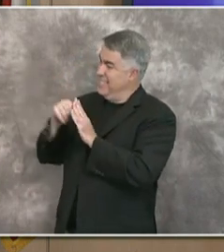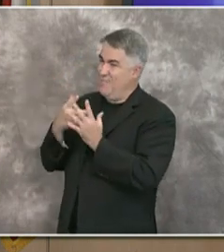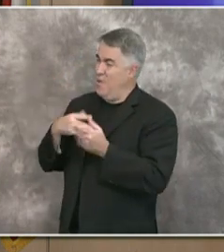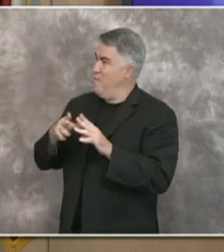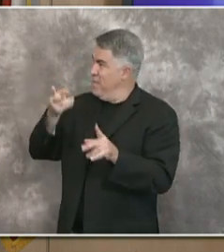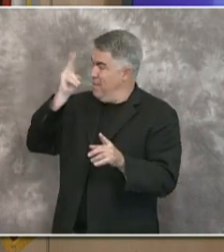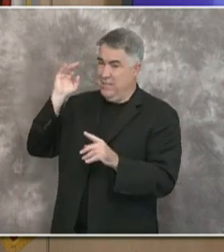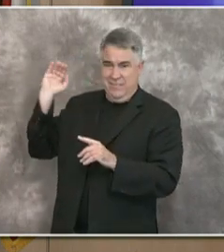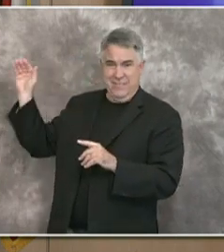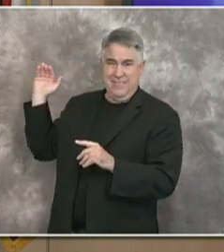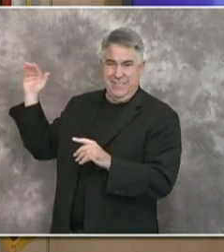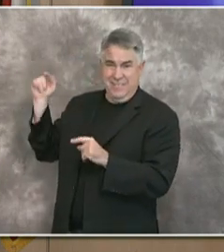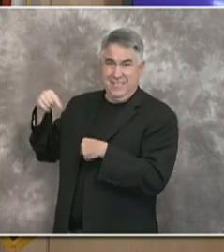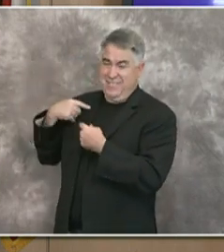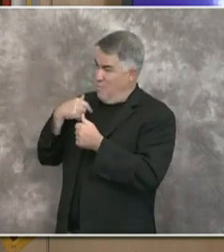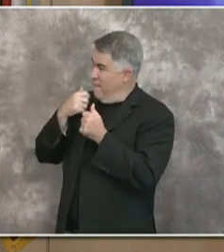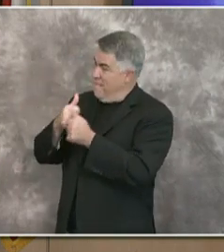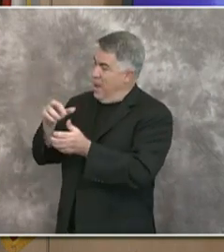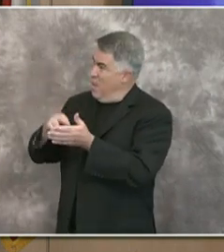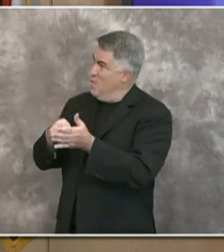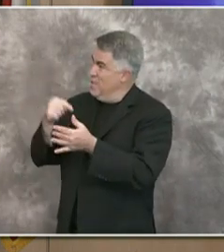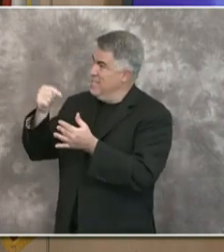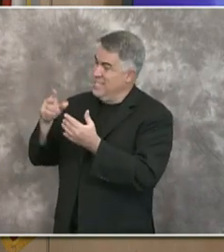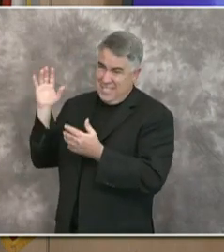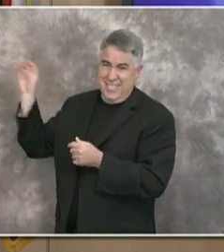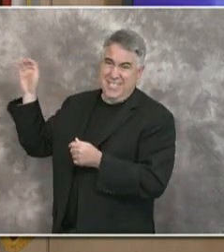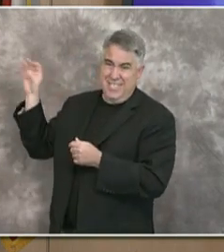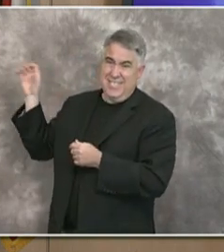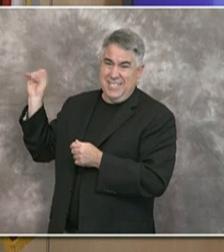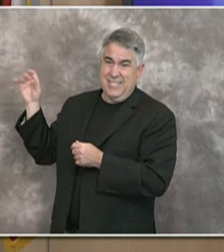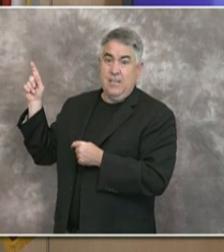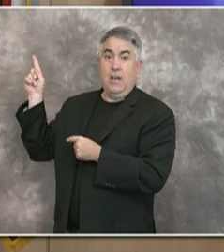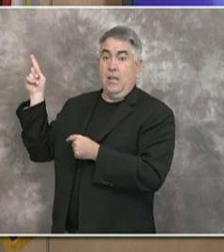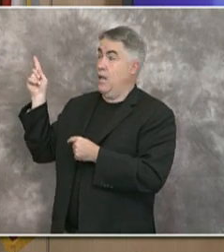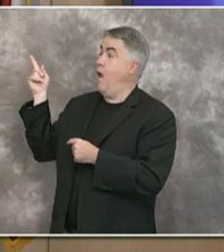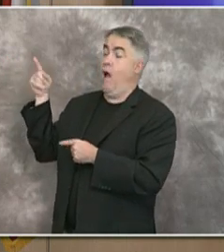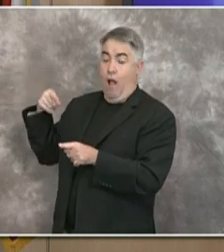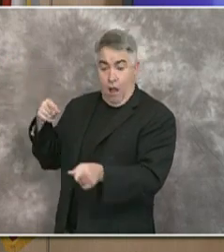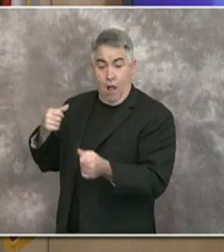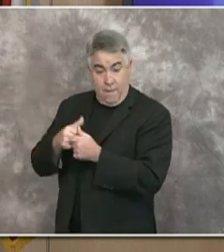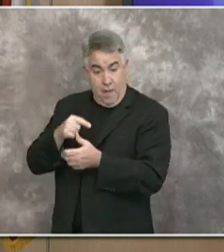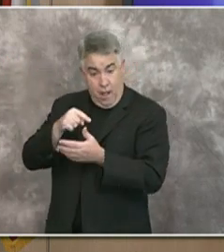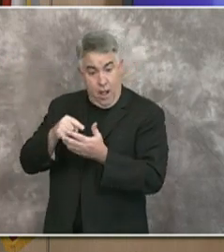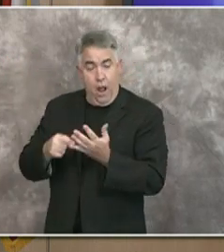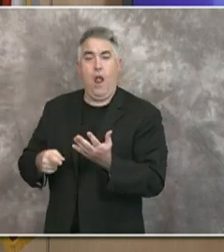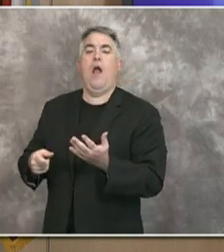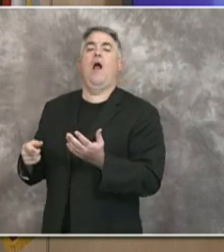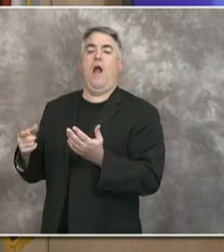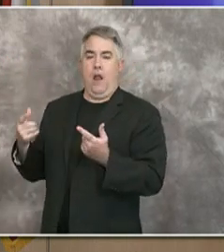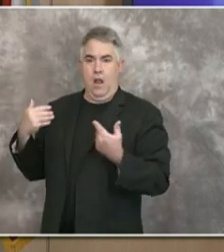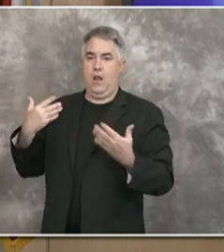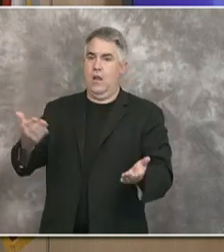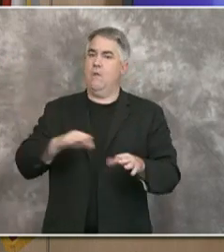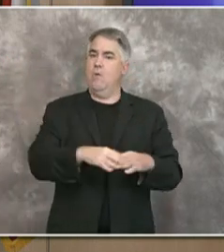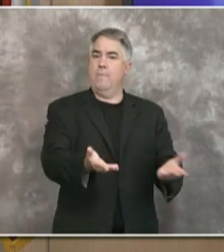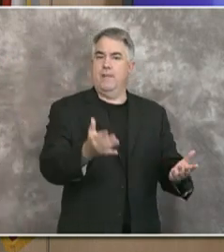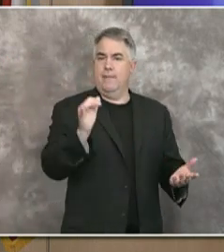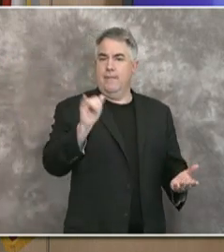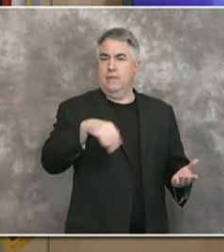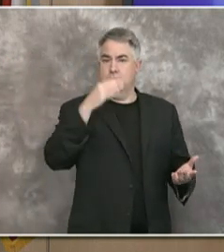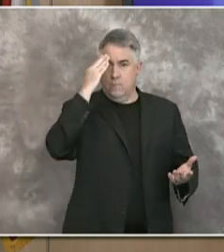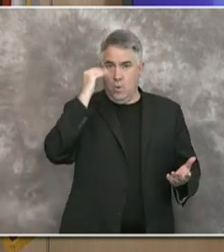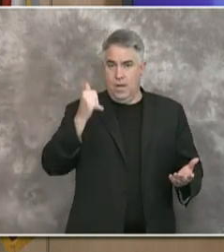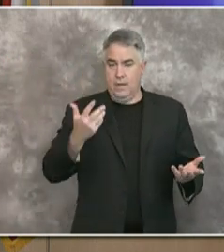we're in compliance with those. Provided we remain in compliance with those, then we believe we can continue to move forward. At a point at which